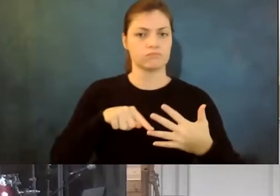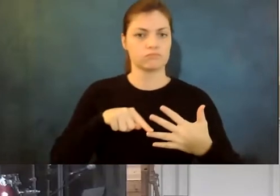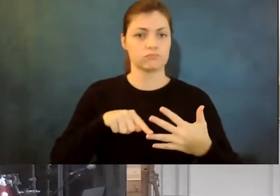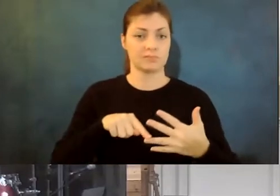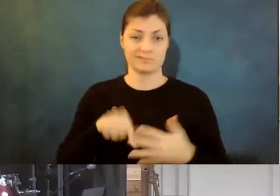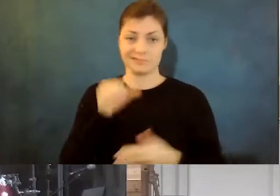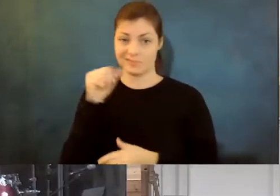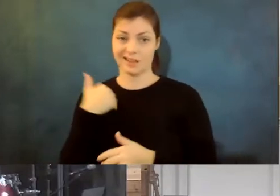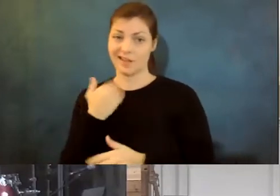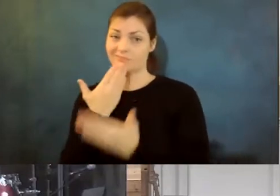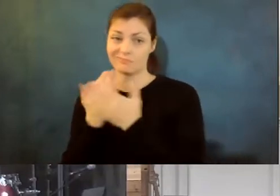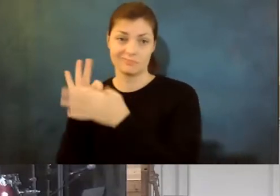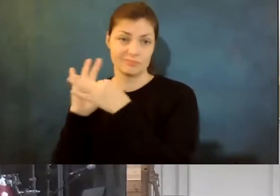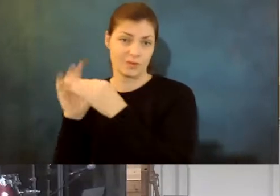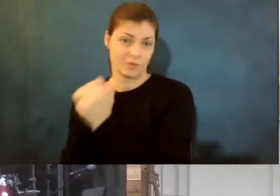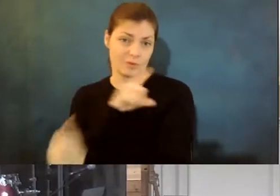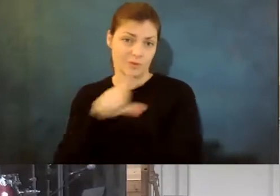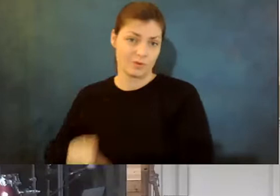But you didn't have an intimate relationship with the Lord.